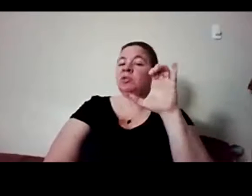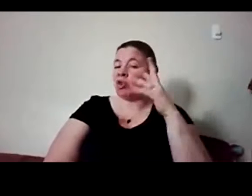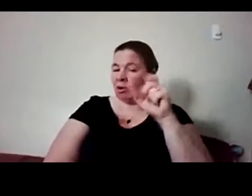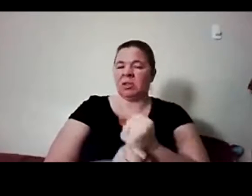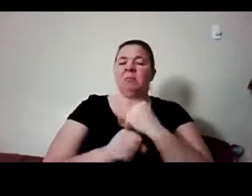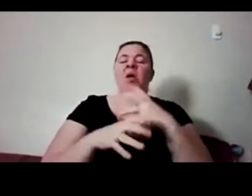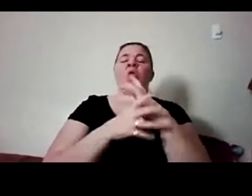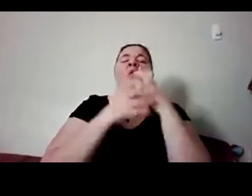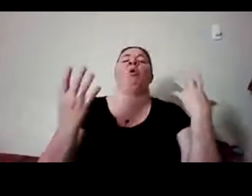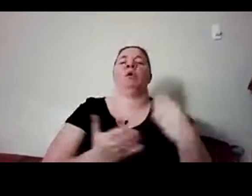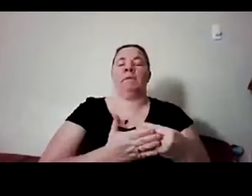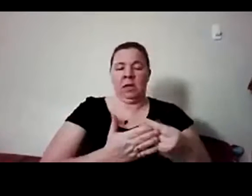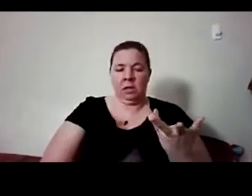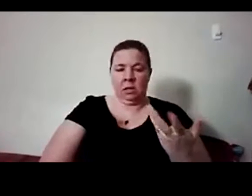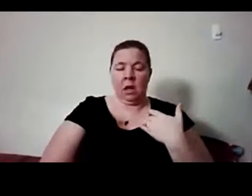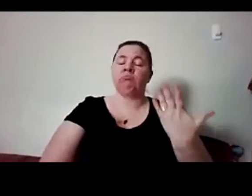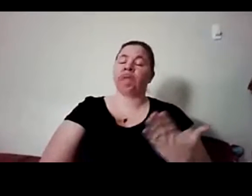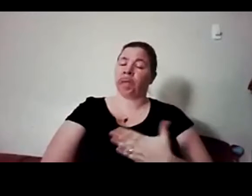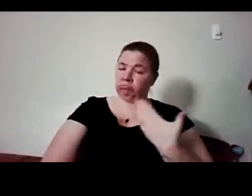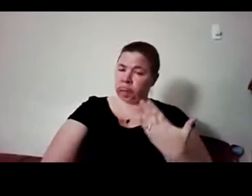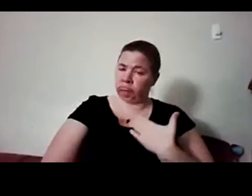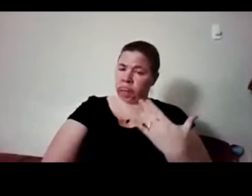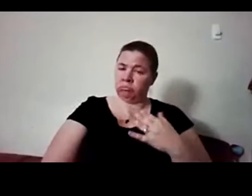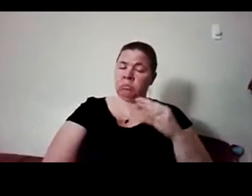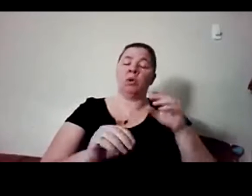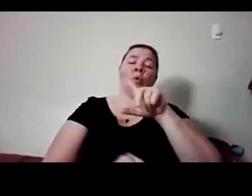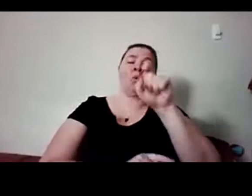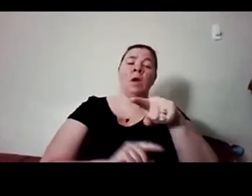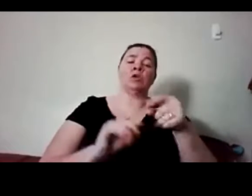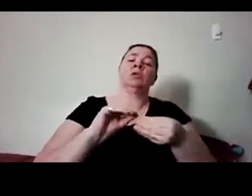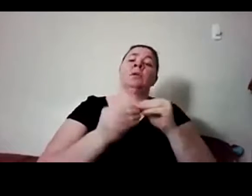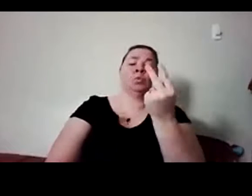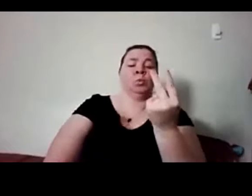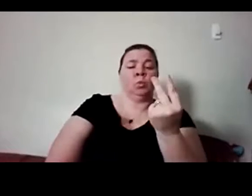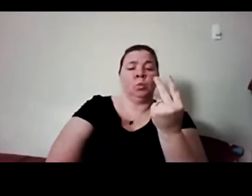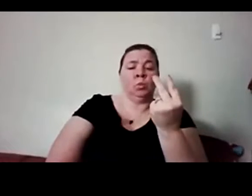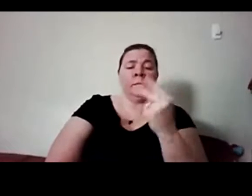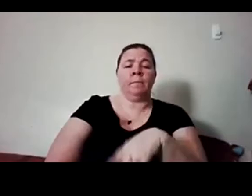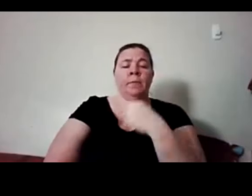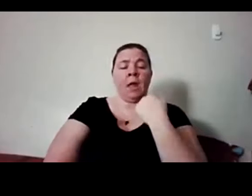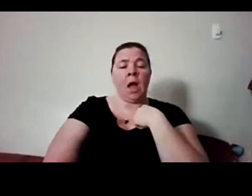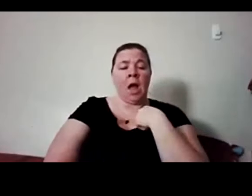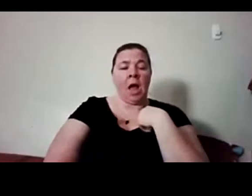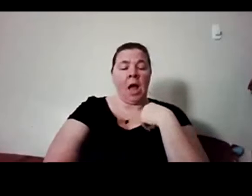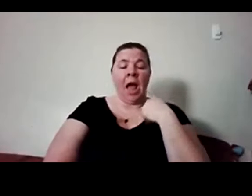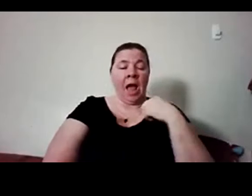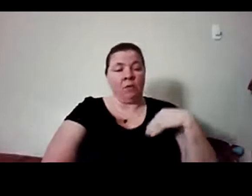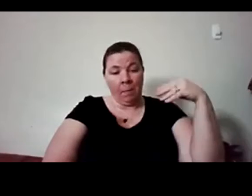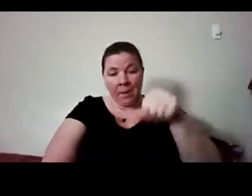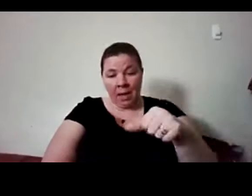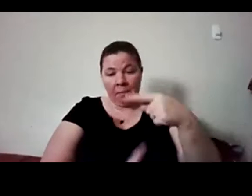money. And I was happy. And I said, let's go to question number 2. Do I have to come out of pocket every